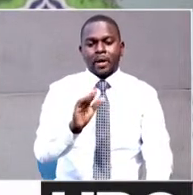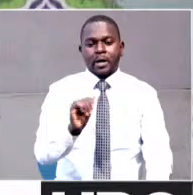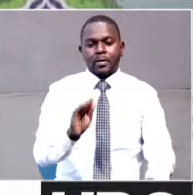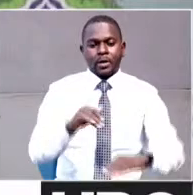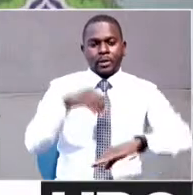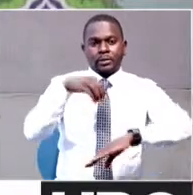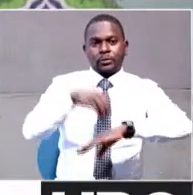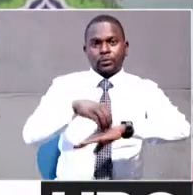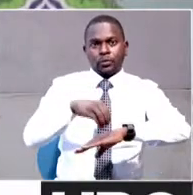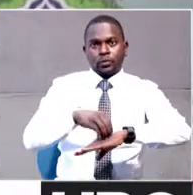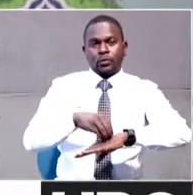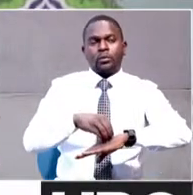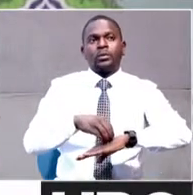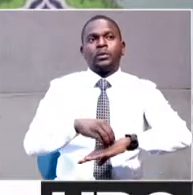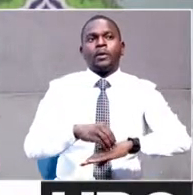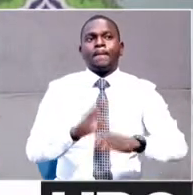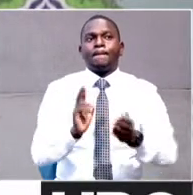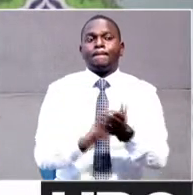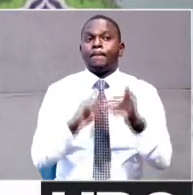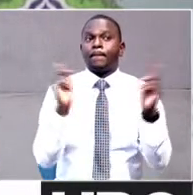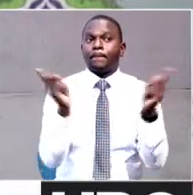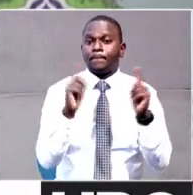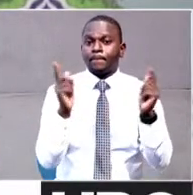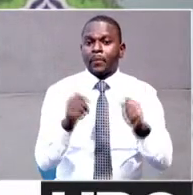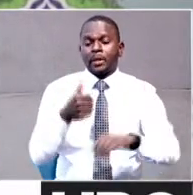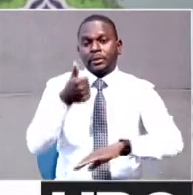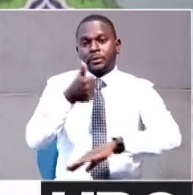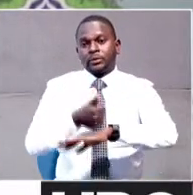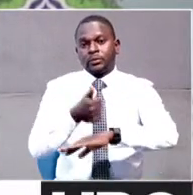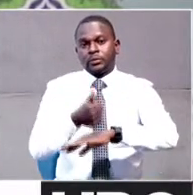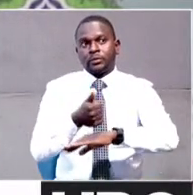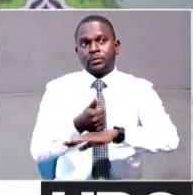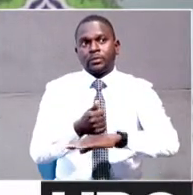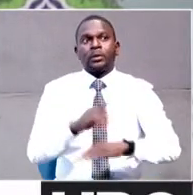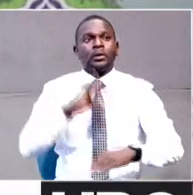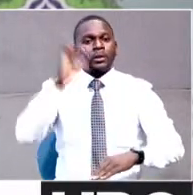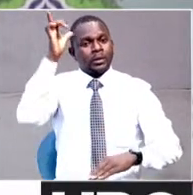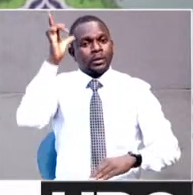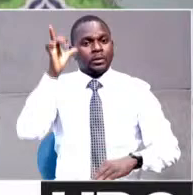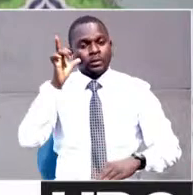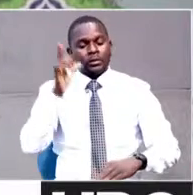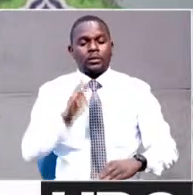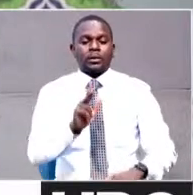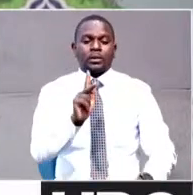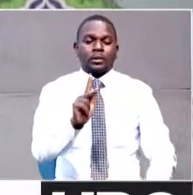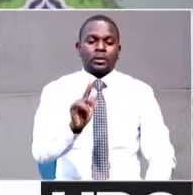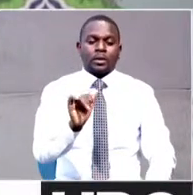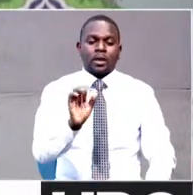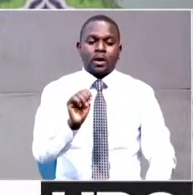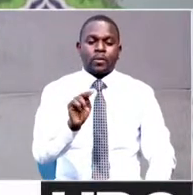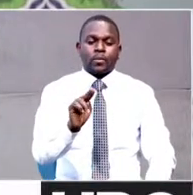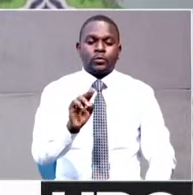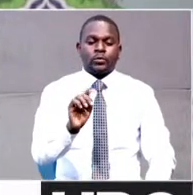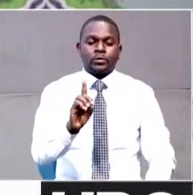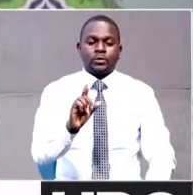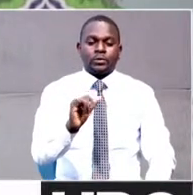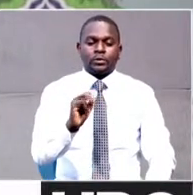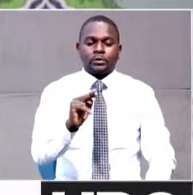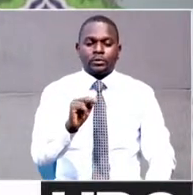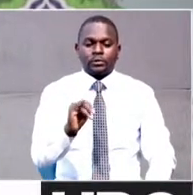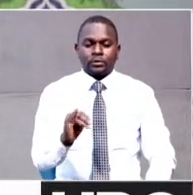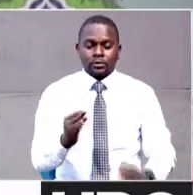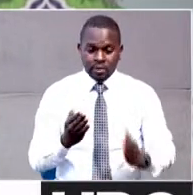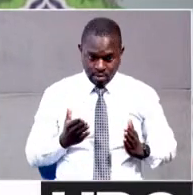Tororo, Tororos, Mbale, Soroti, Soroti, Lira, Kamudin will be just like the